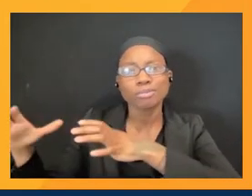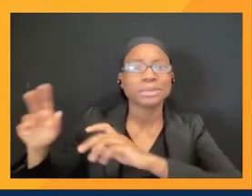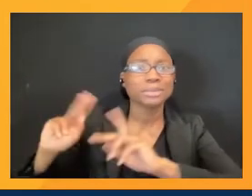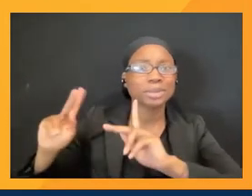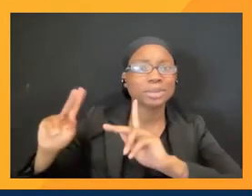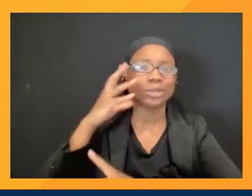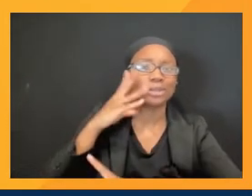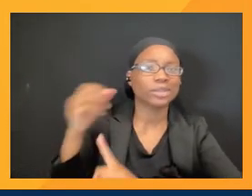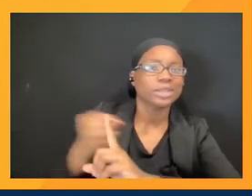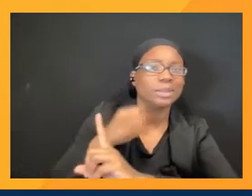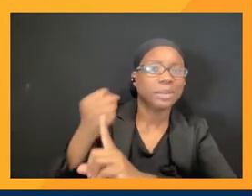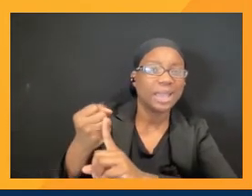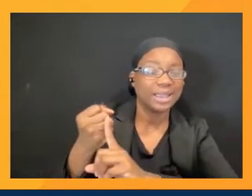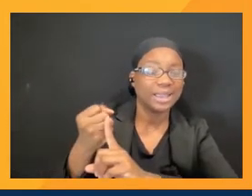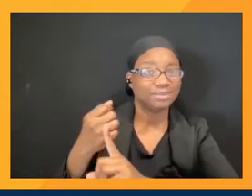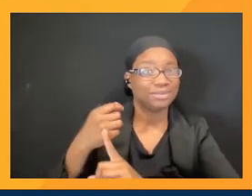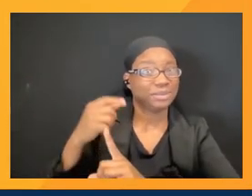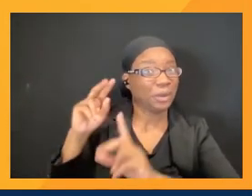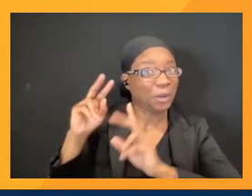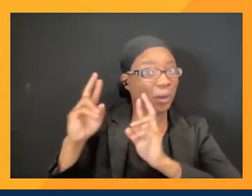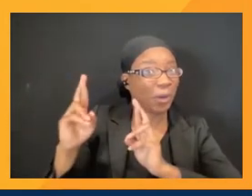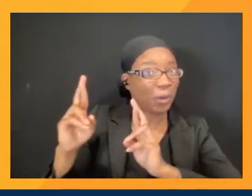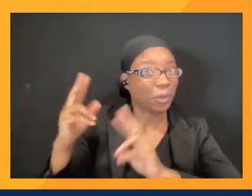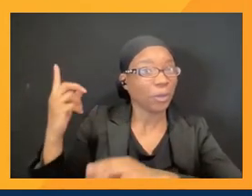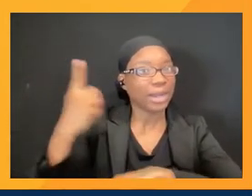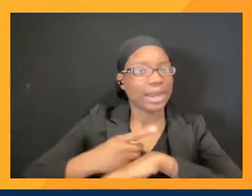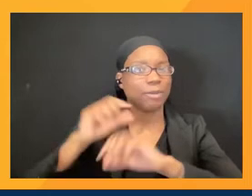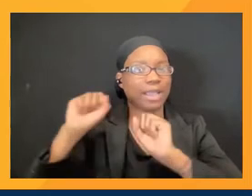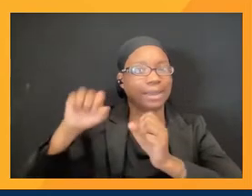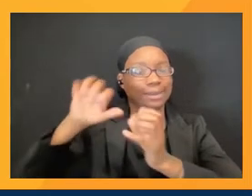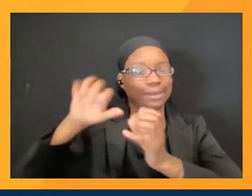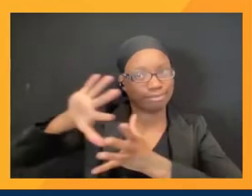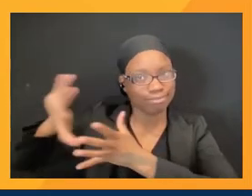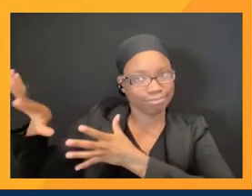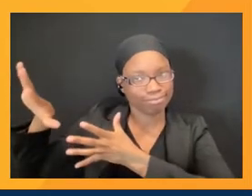vouchers. And if you go to